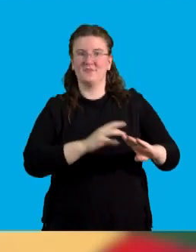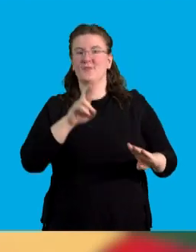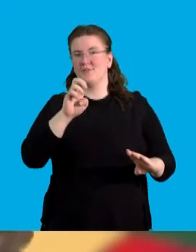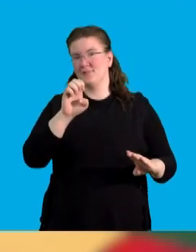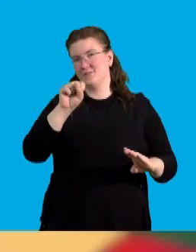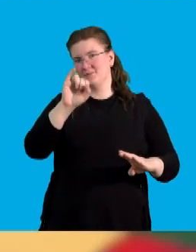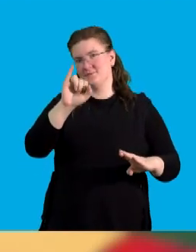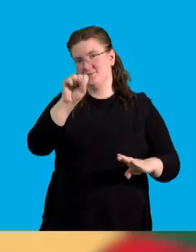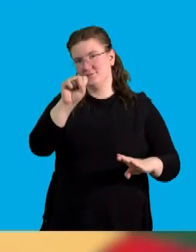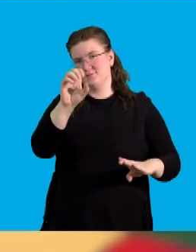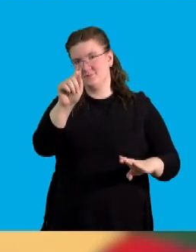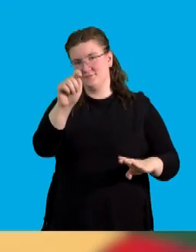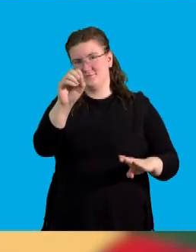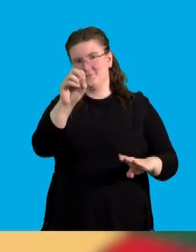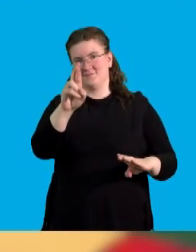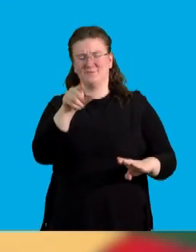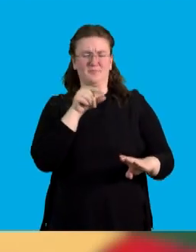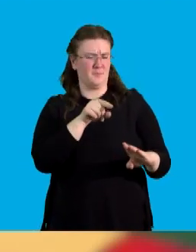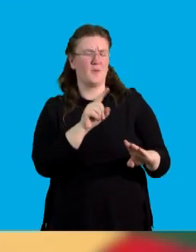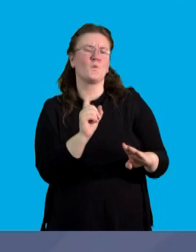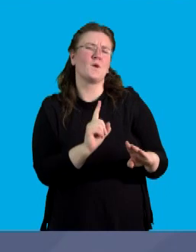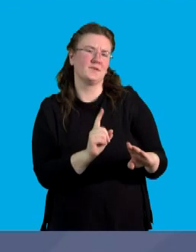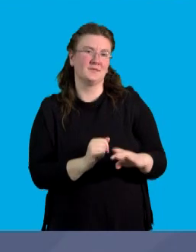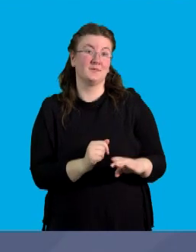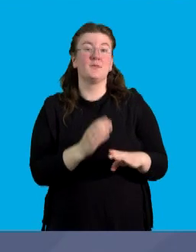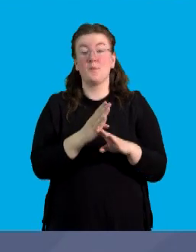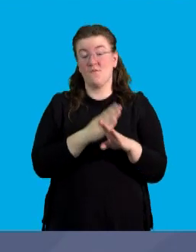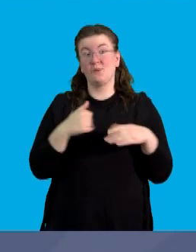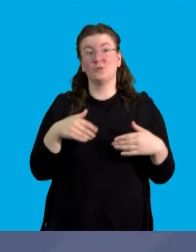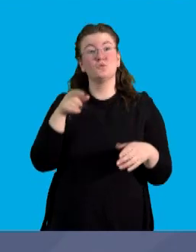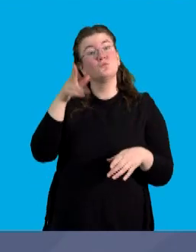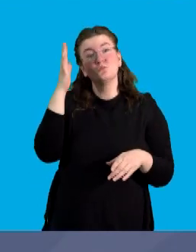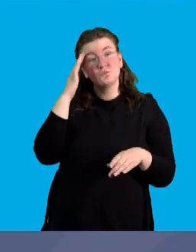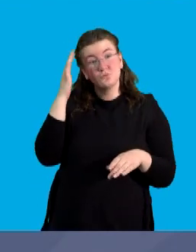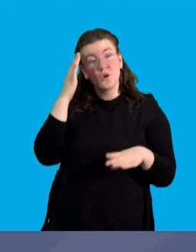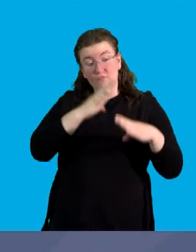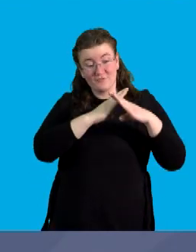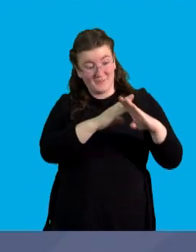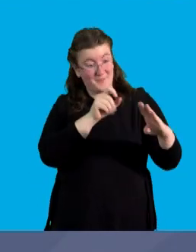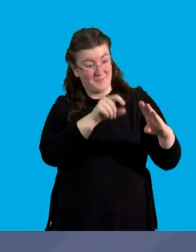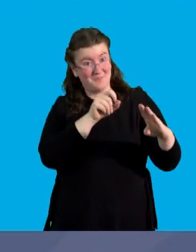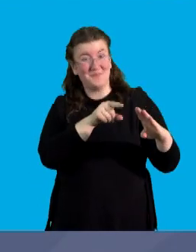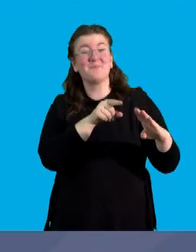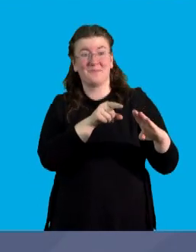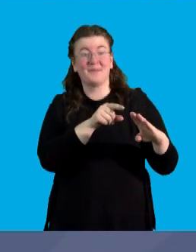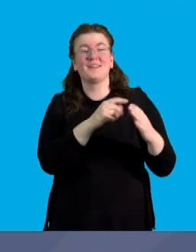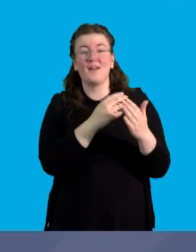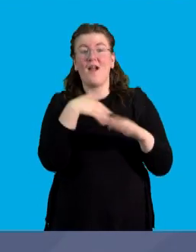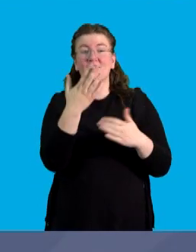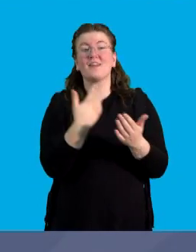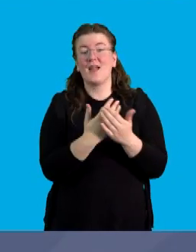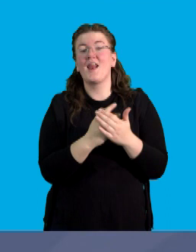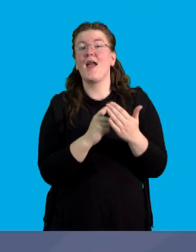are. But before we begin, did you know that resistance causes some of the electrical energy to turn